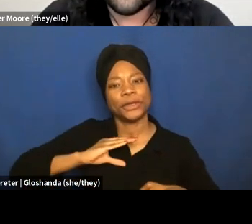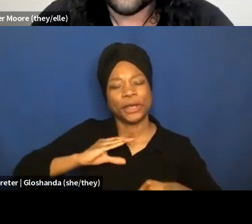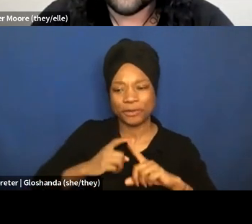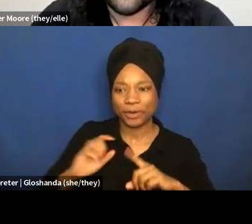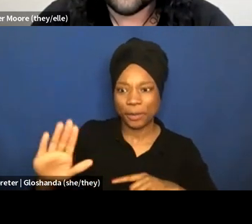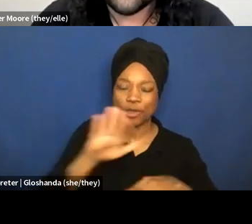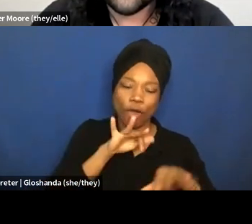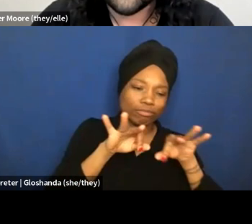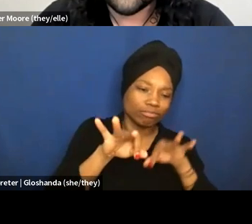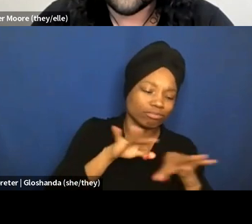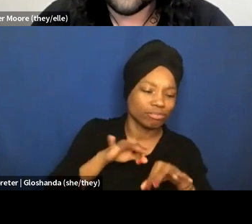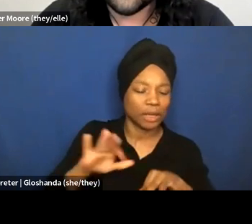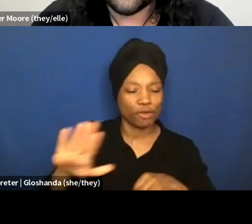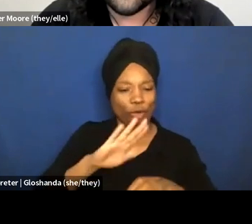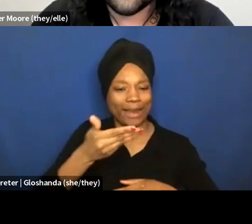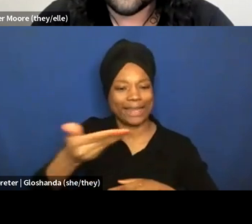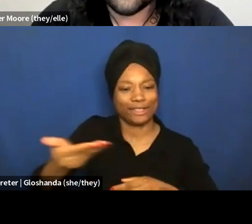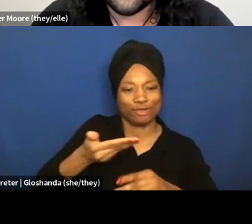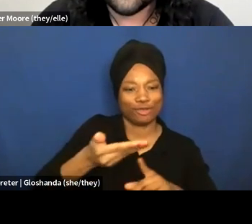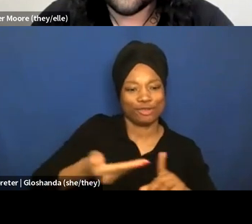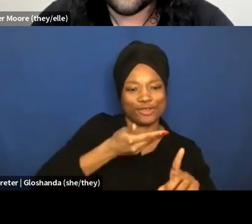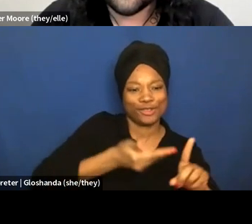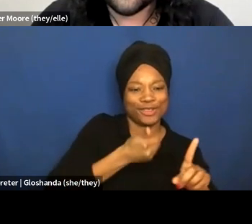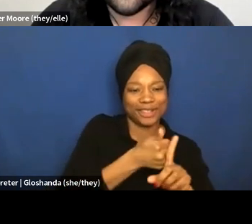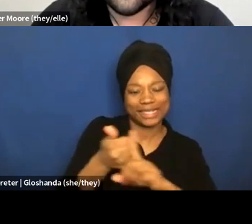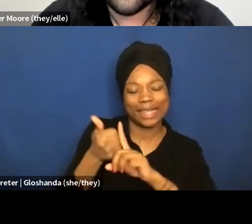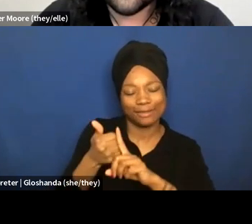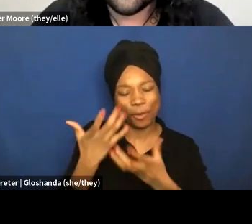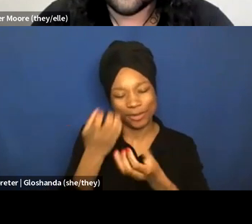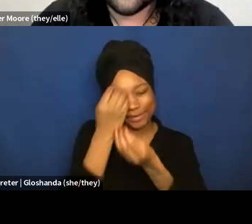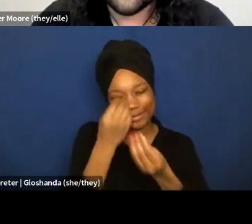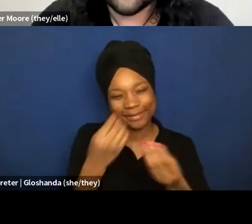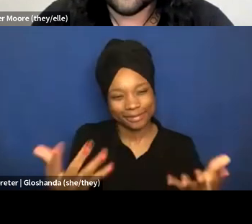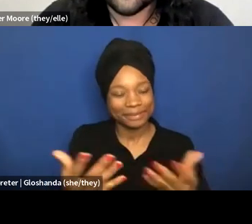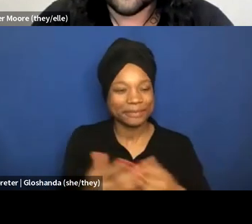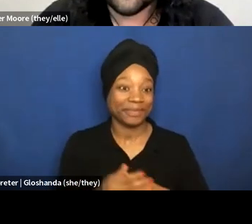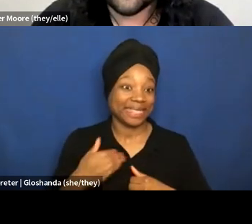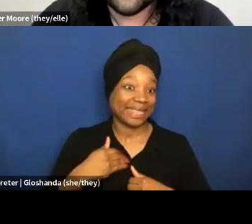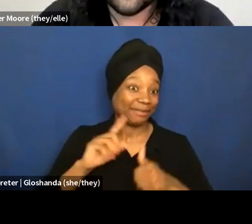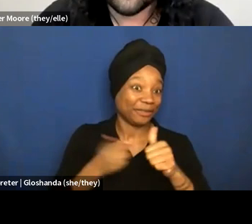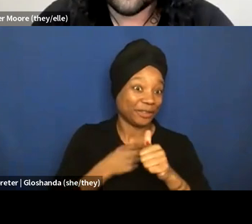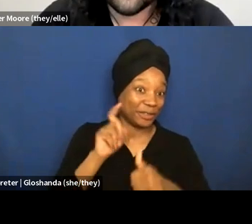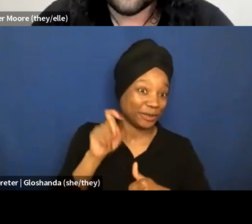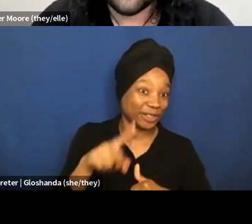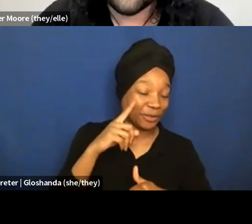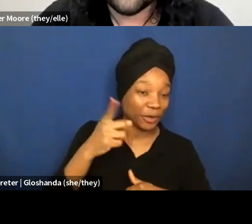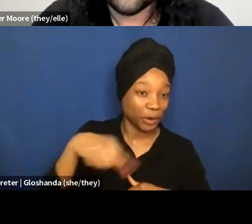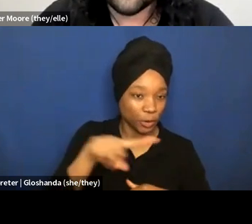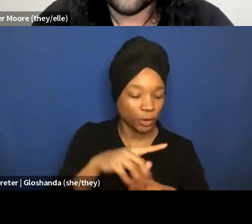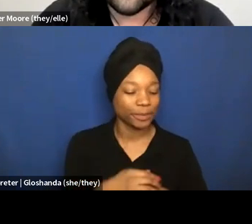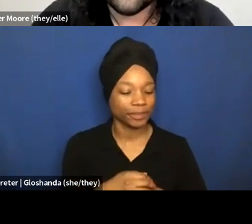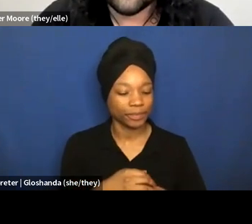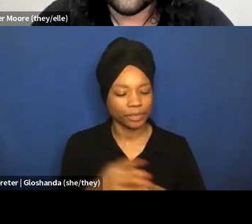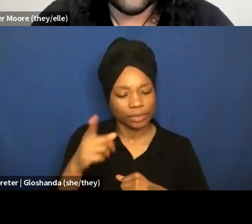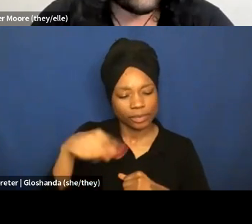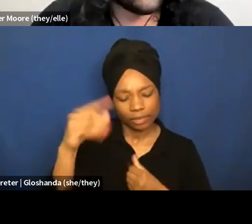introductions. And so I want to let you all know that. So a question that we have for you all is, when you think about